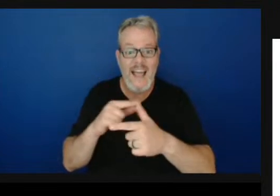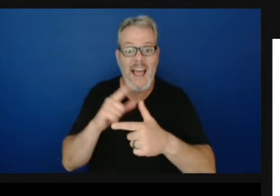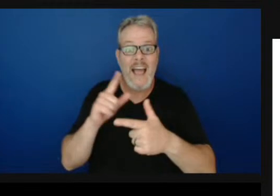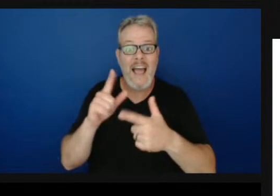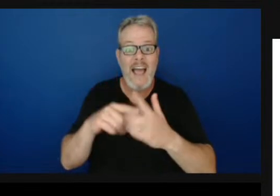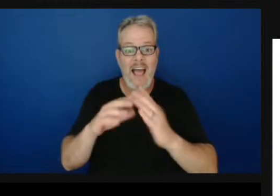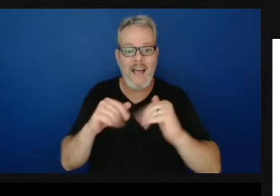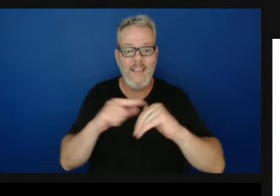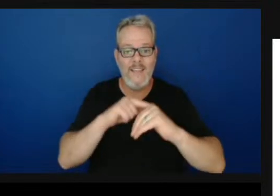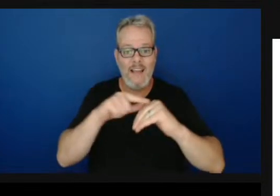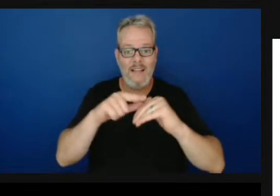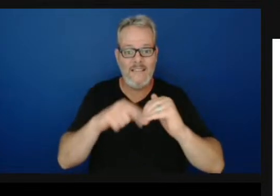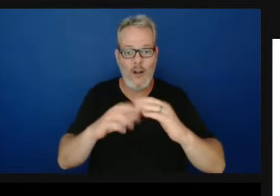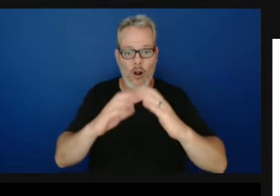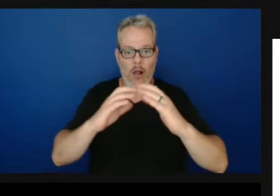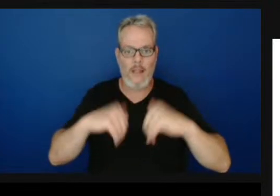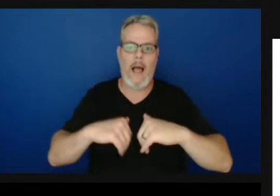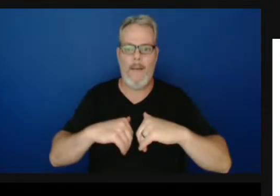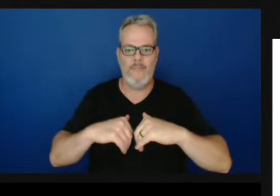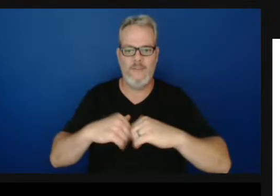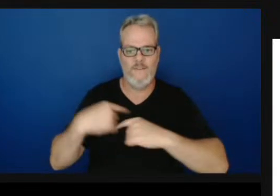the previous 2 weeks.